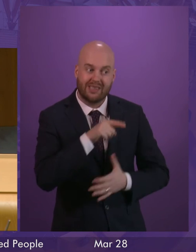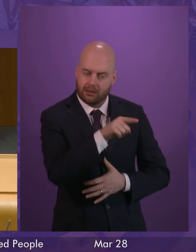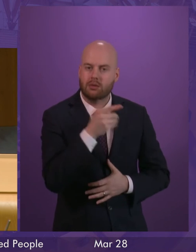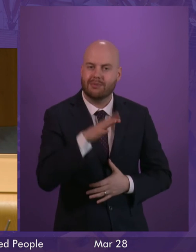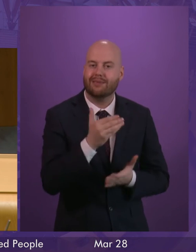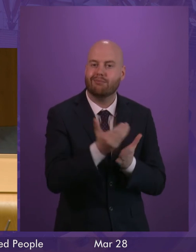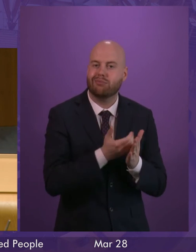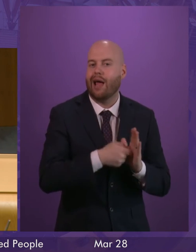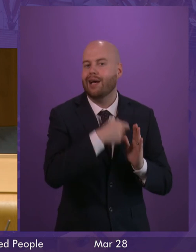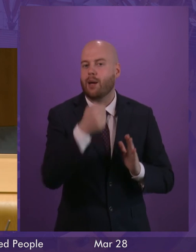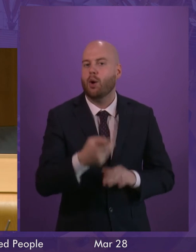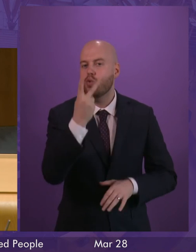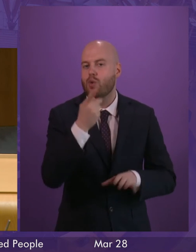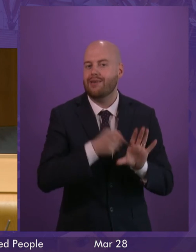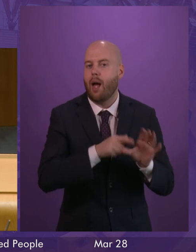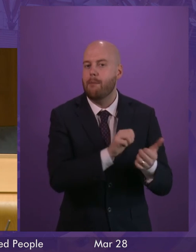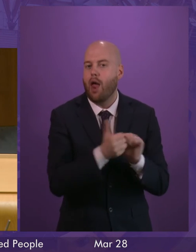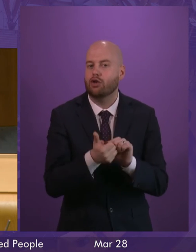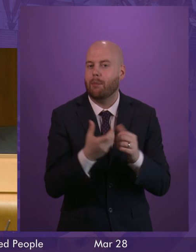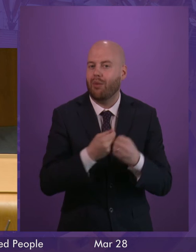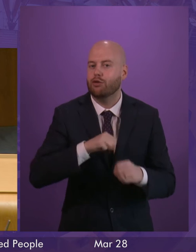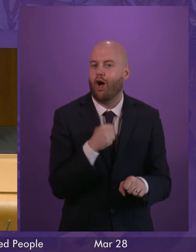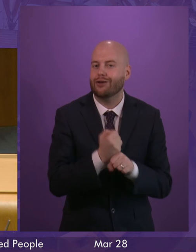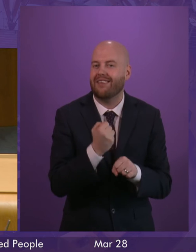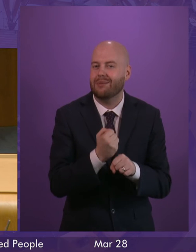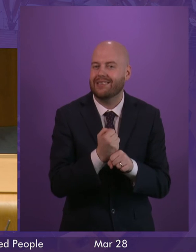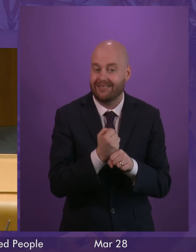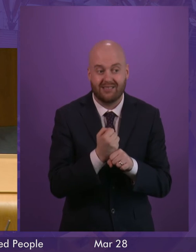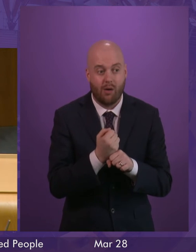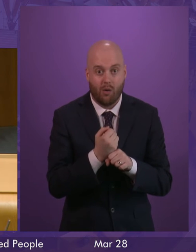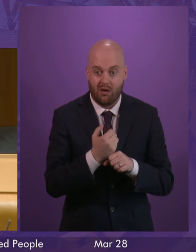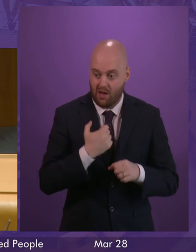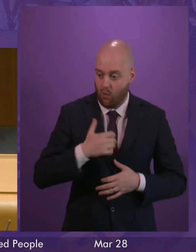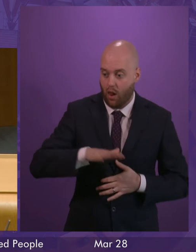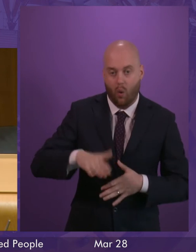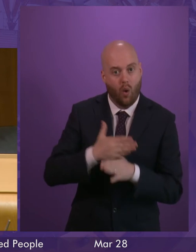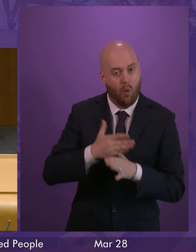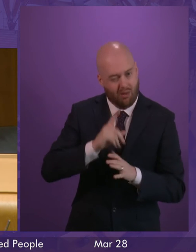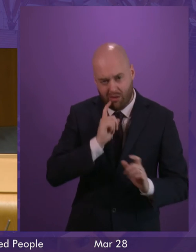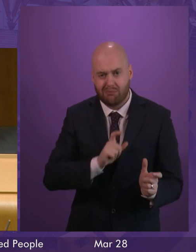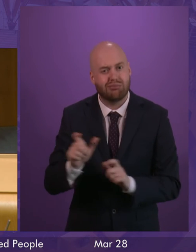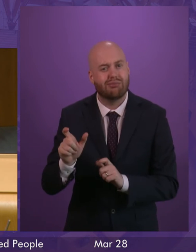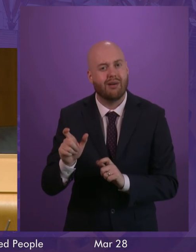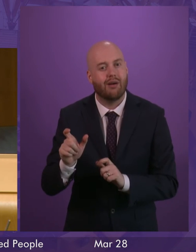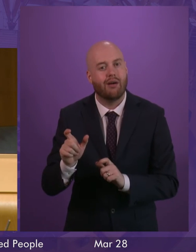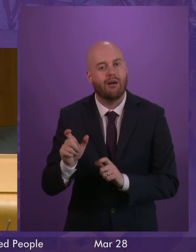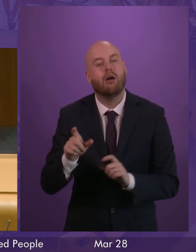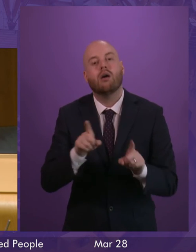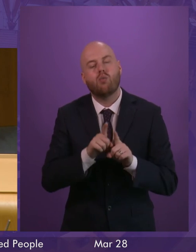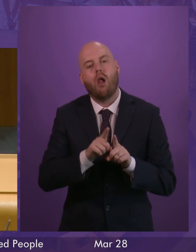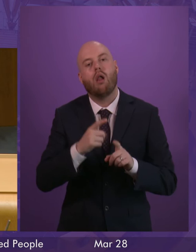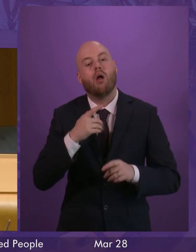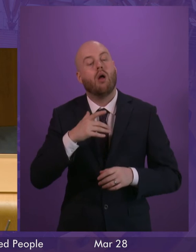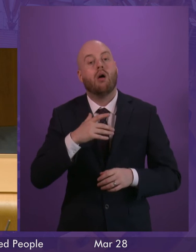to that in partnership with the Scottish Government and work that we did locally. And let me just finish on a quote from a UK Government Minister, and this was